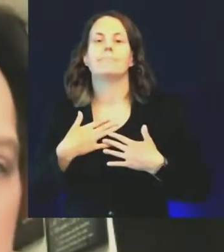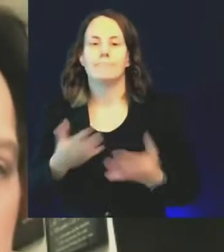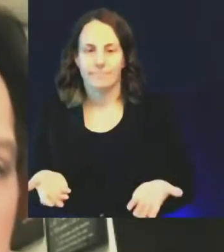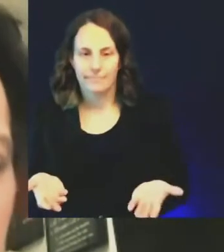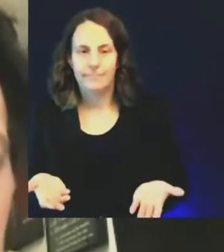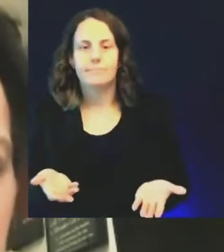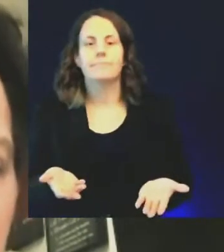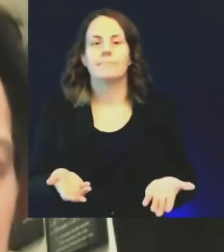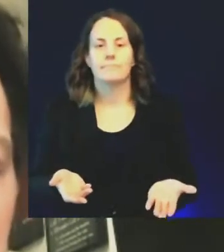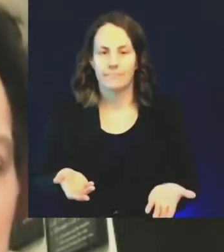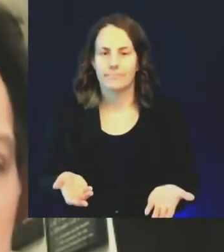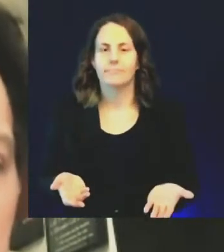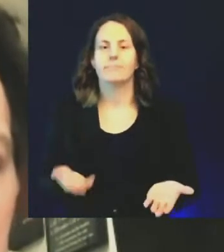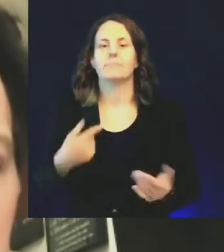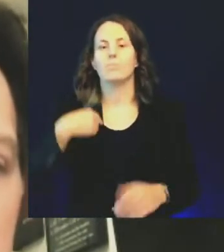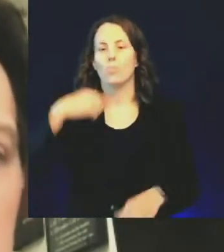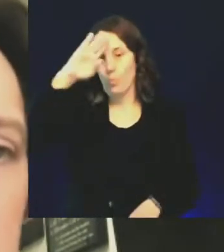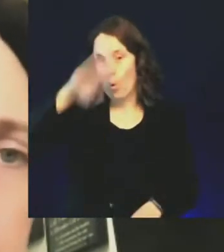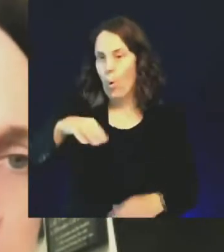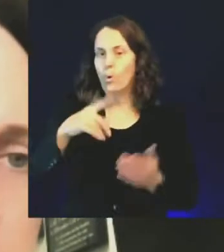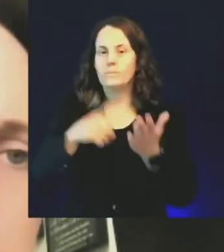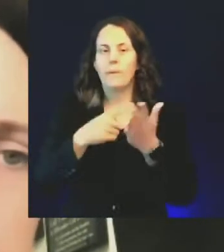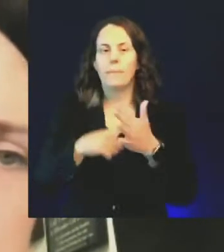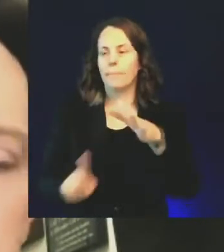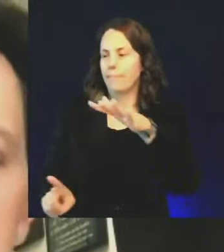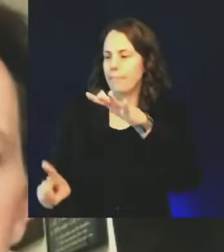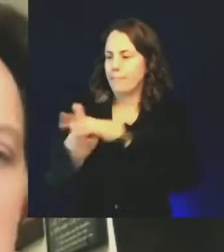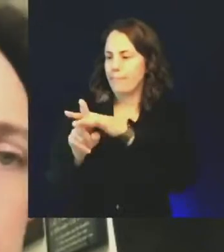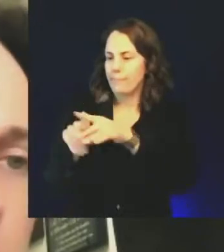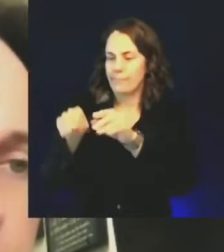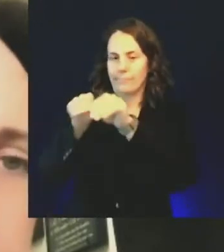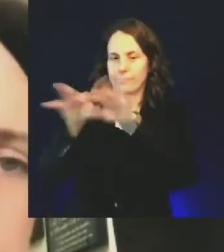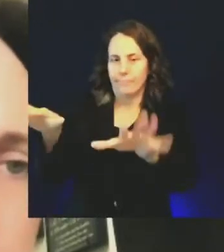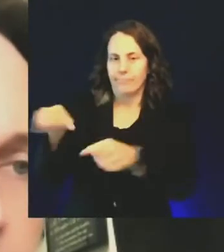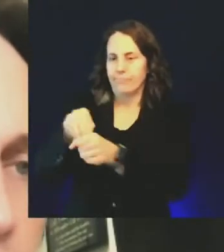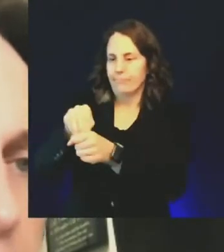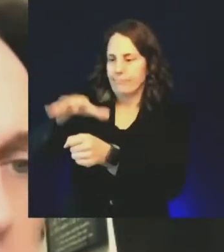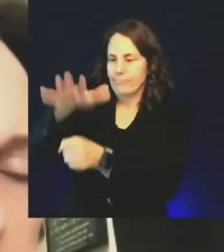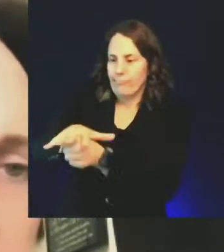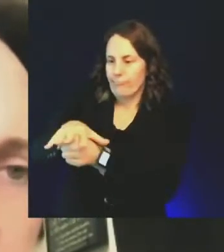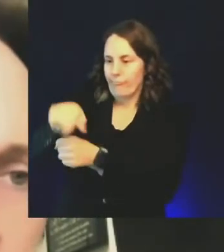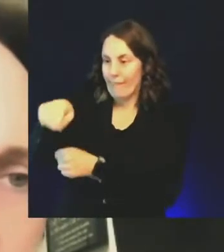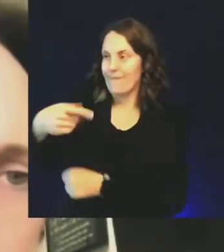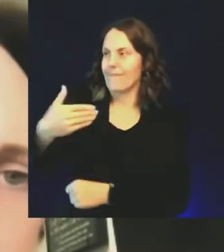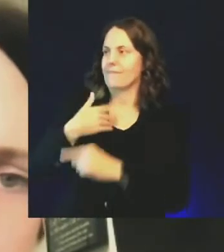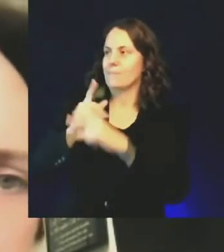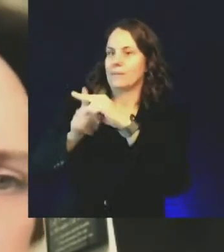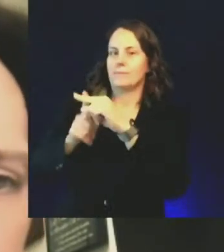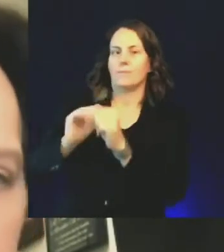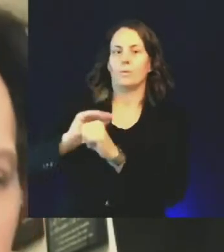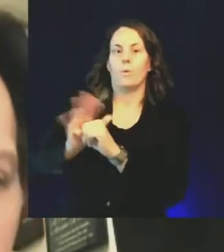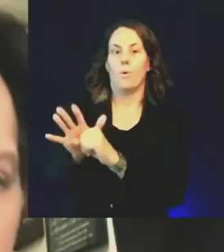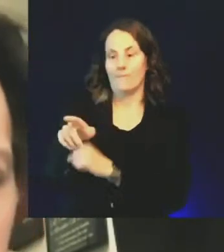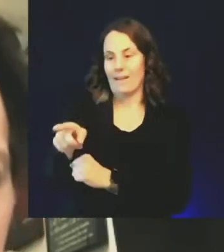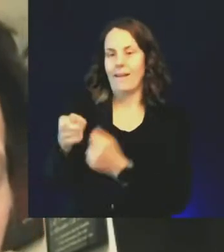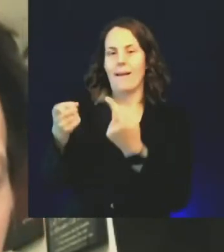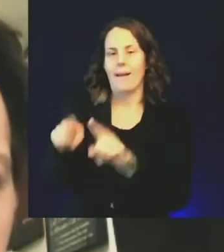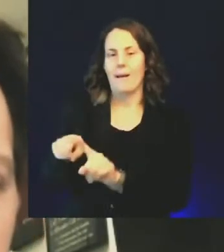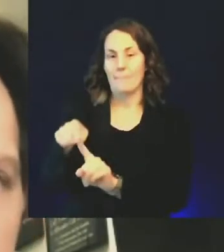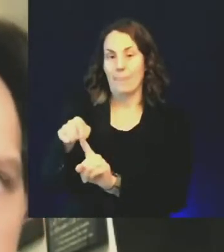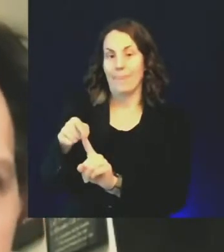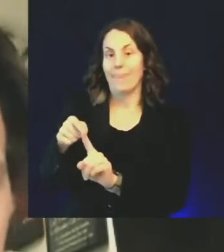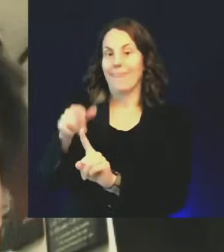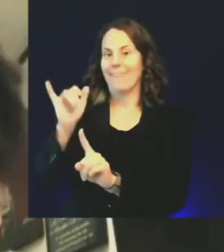didn't necessarily involve transmission that occurred in a classroom. It may have been, at an activity. So we know that schools are not